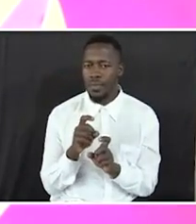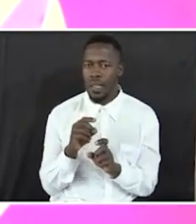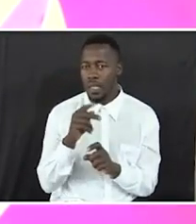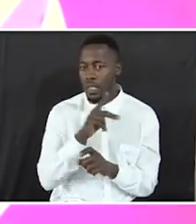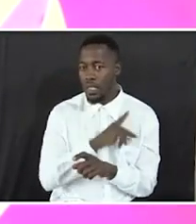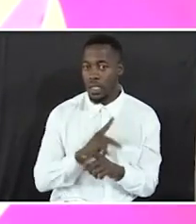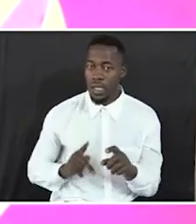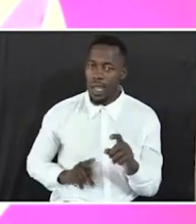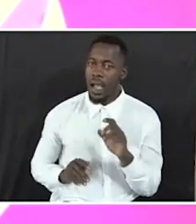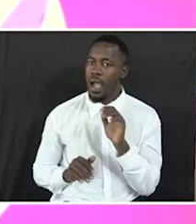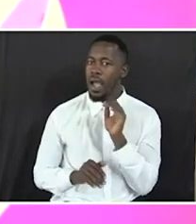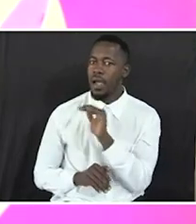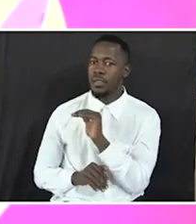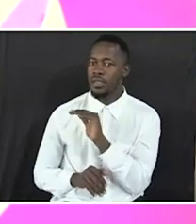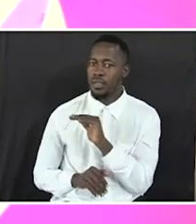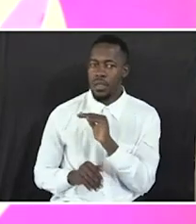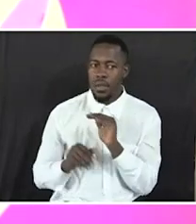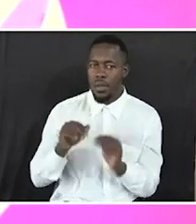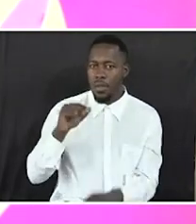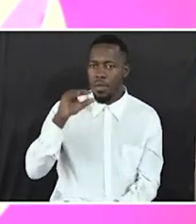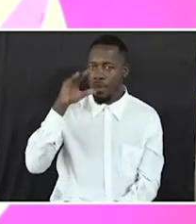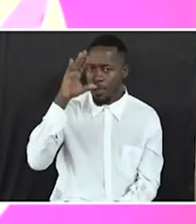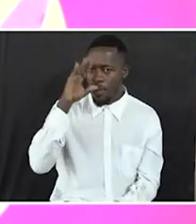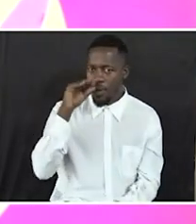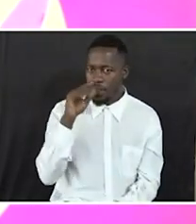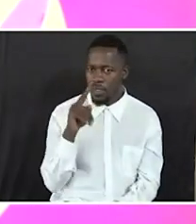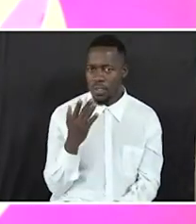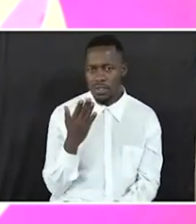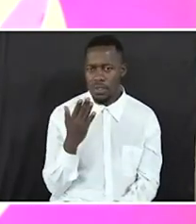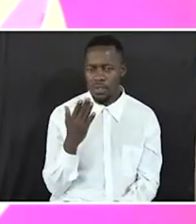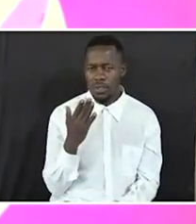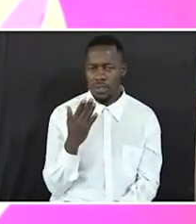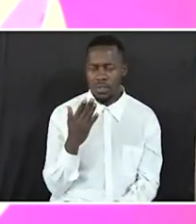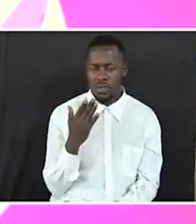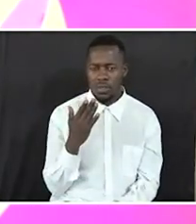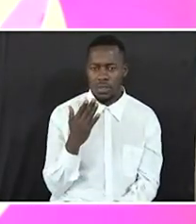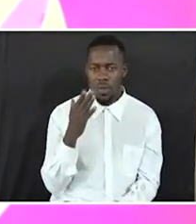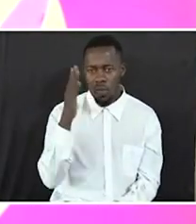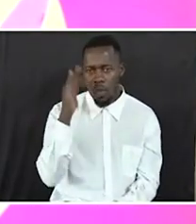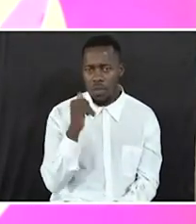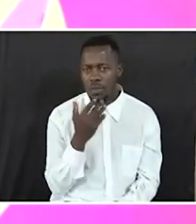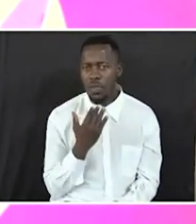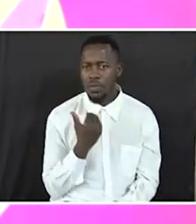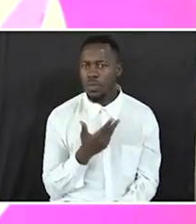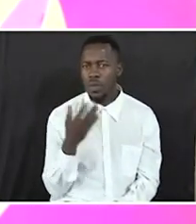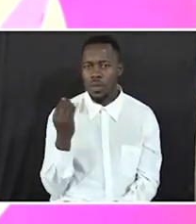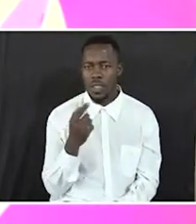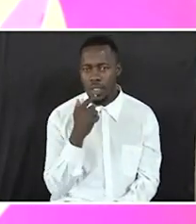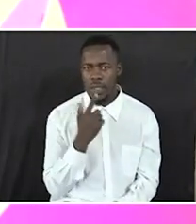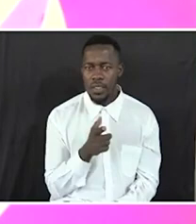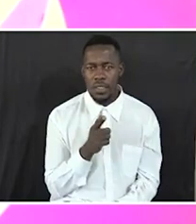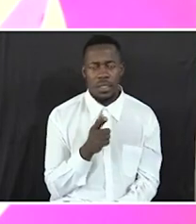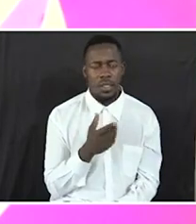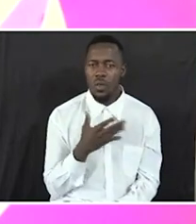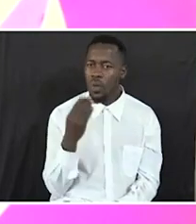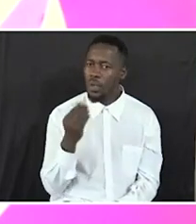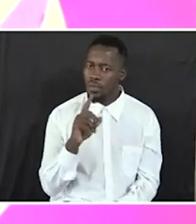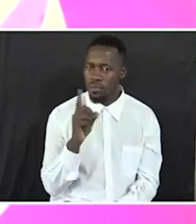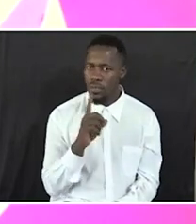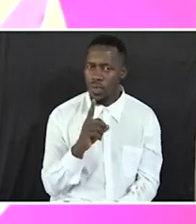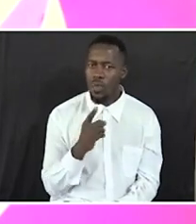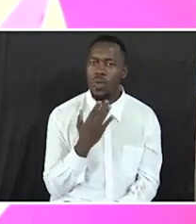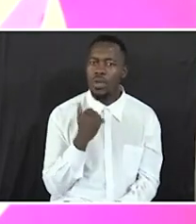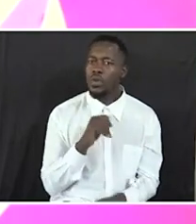go with our young and our old, with our sons and our daughters.